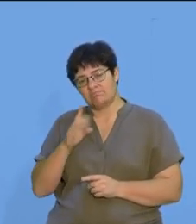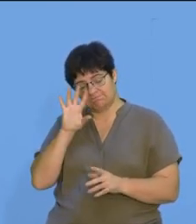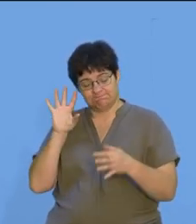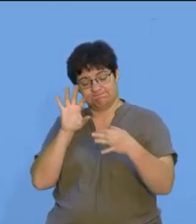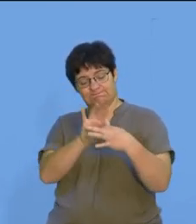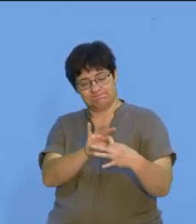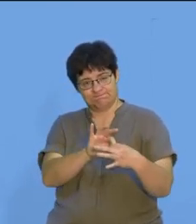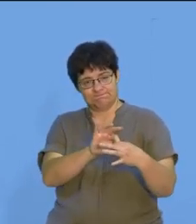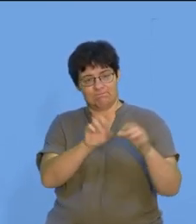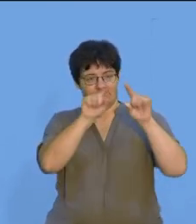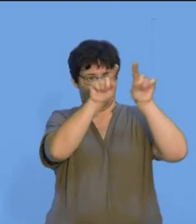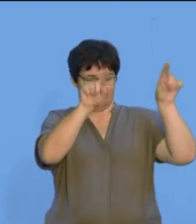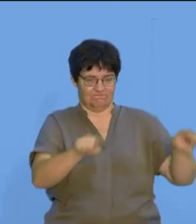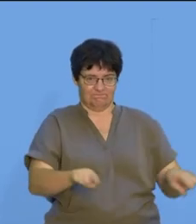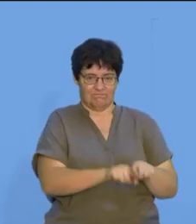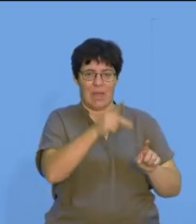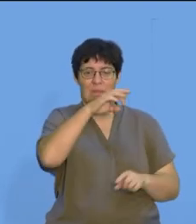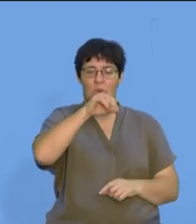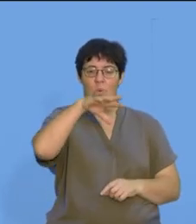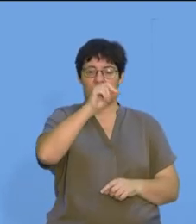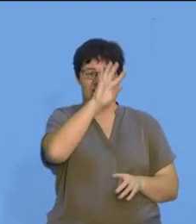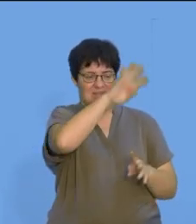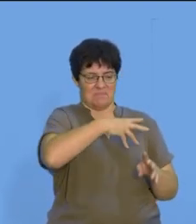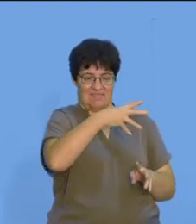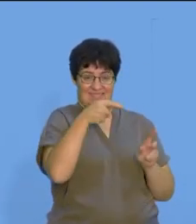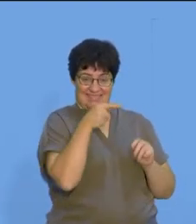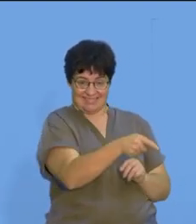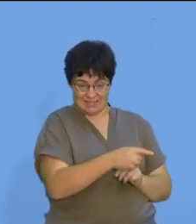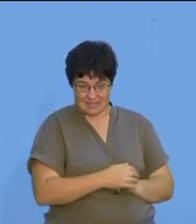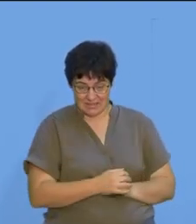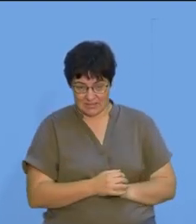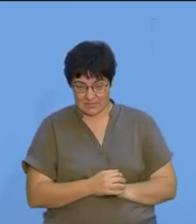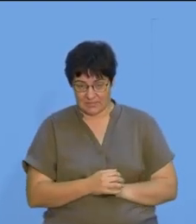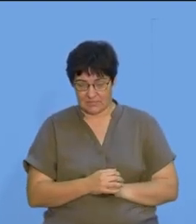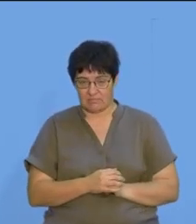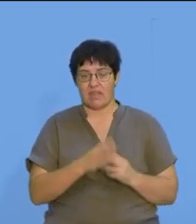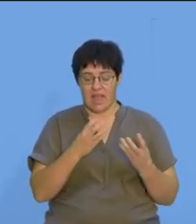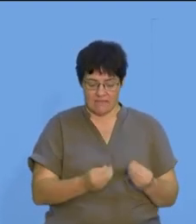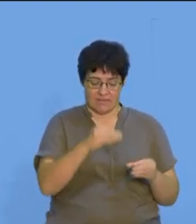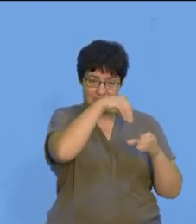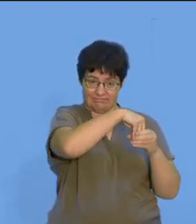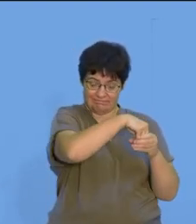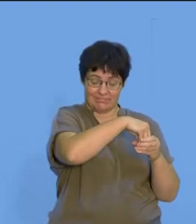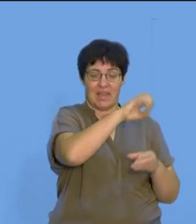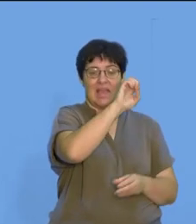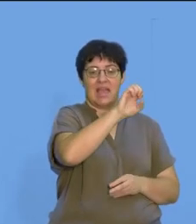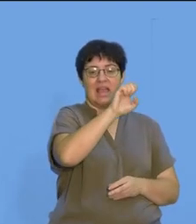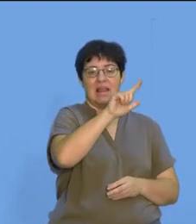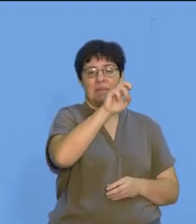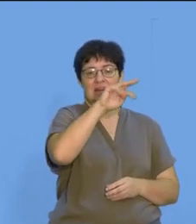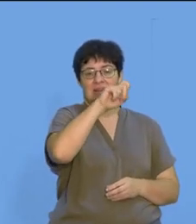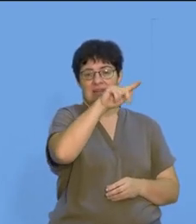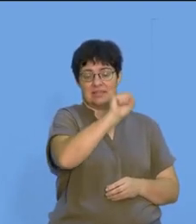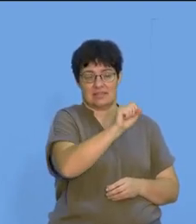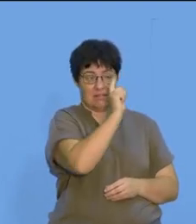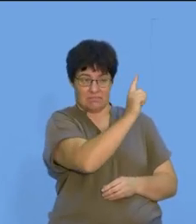of elements, right? Okay, so the periodic table consists of elements. Okay, from these